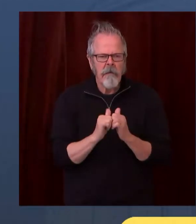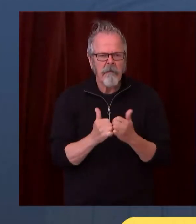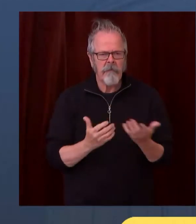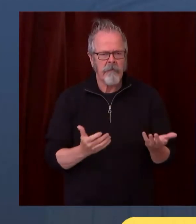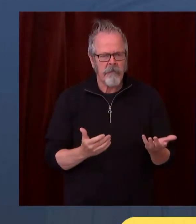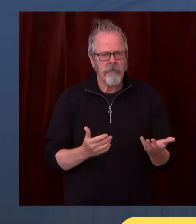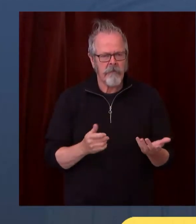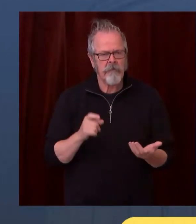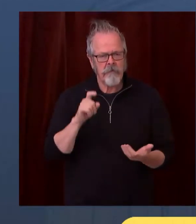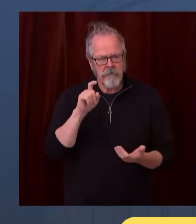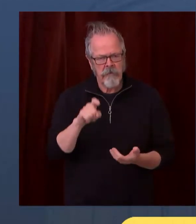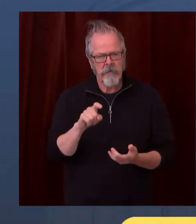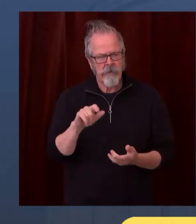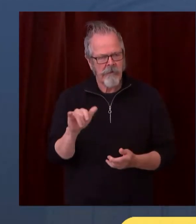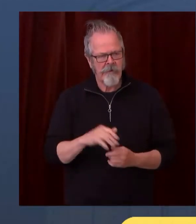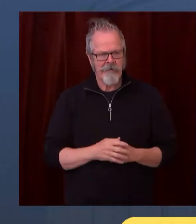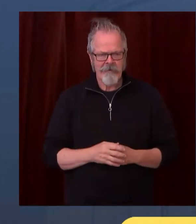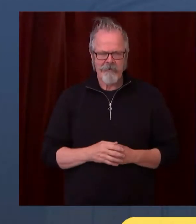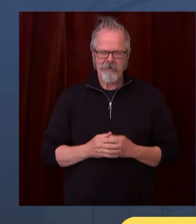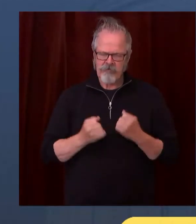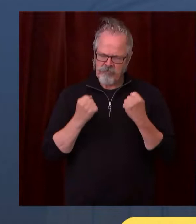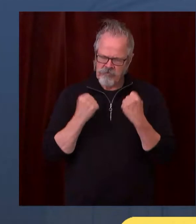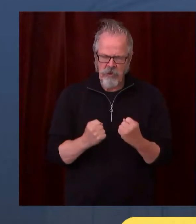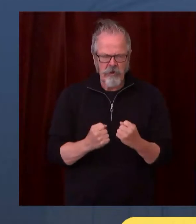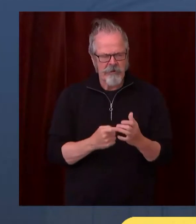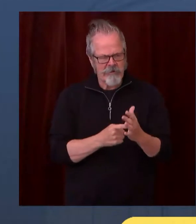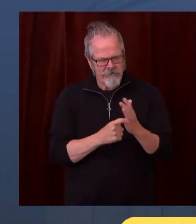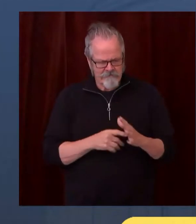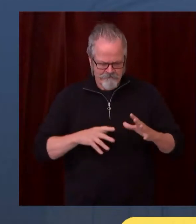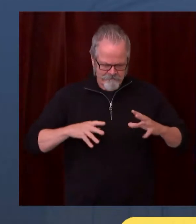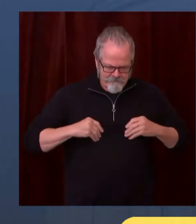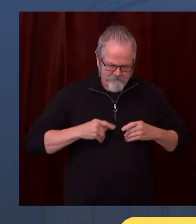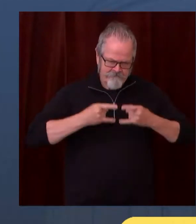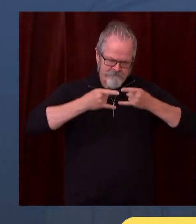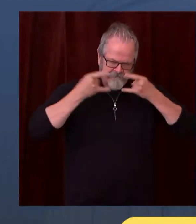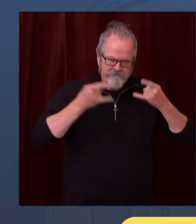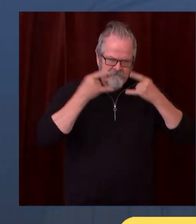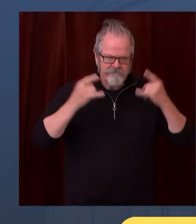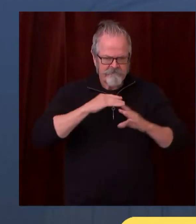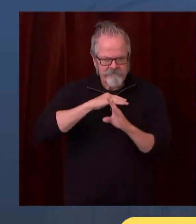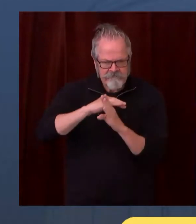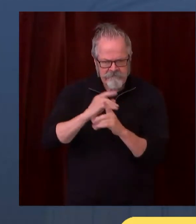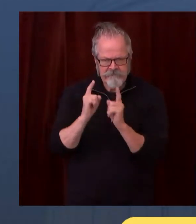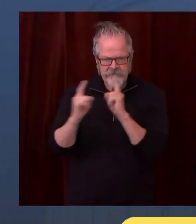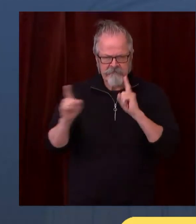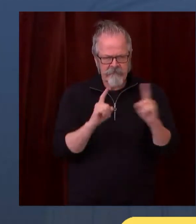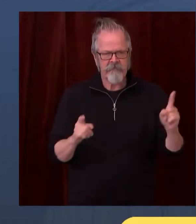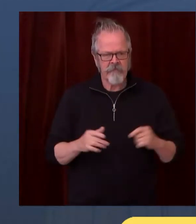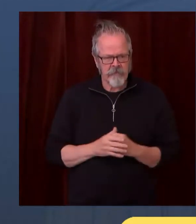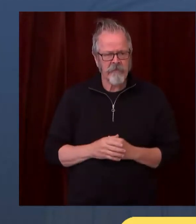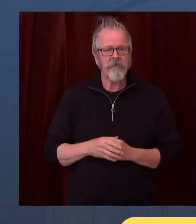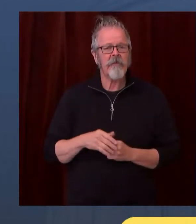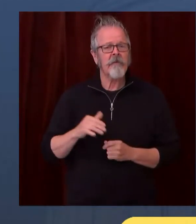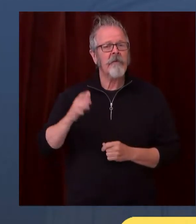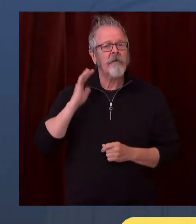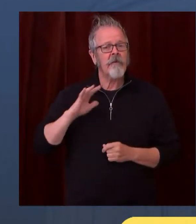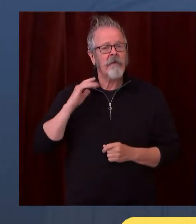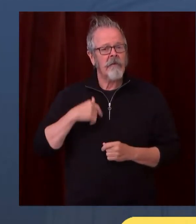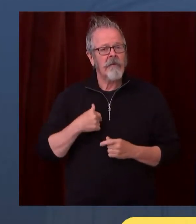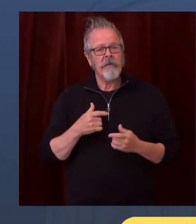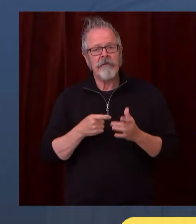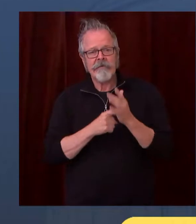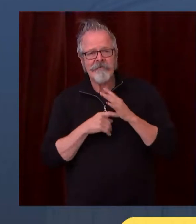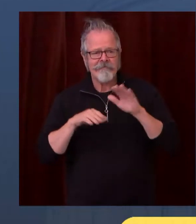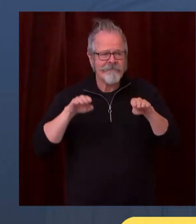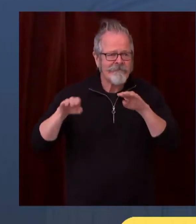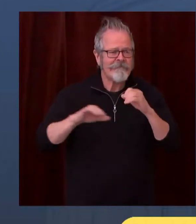business leaders, and local officials who started a local mask up initiative. and it appears to be having success. We really don't have